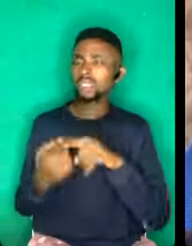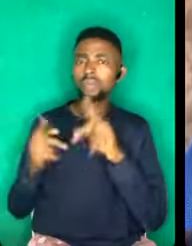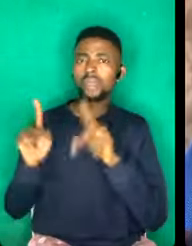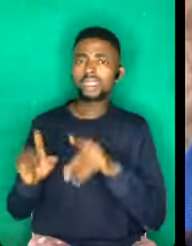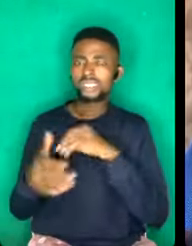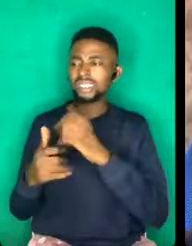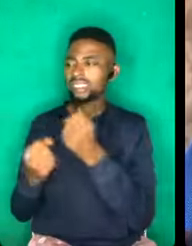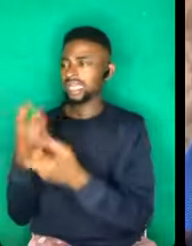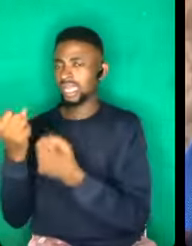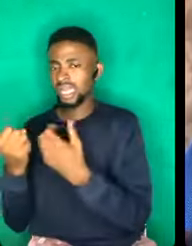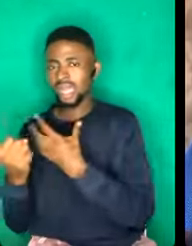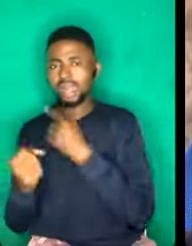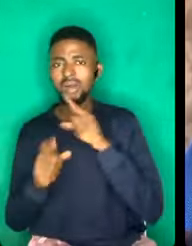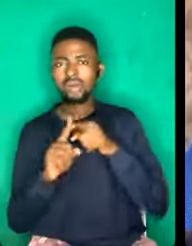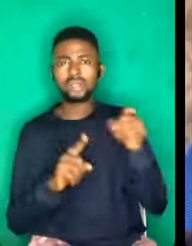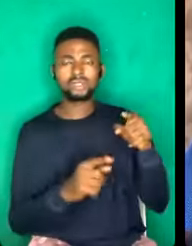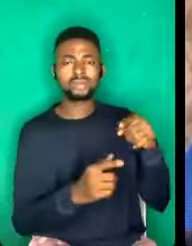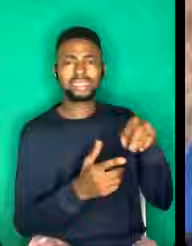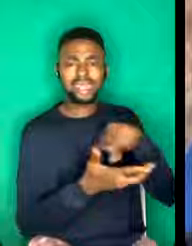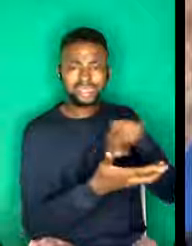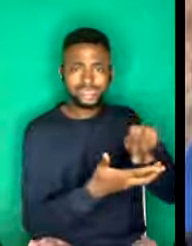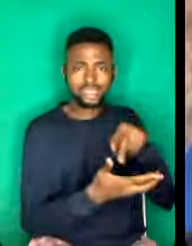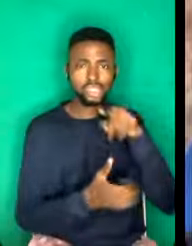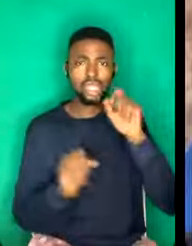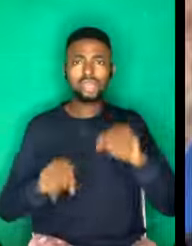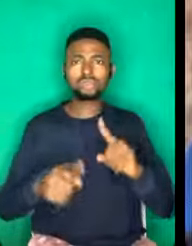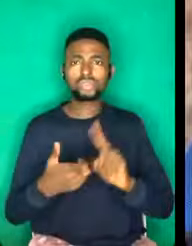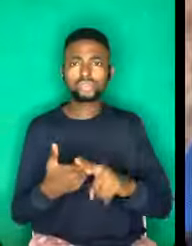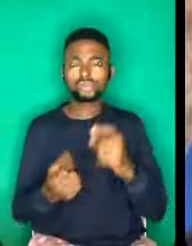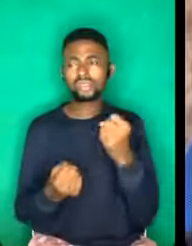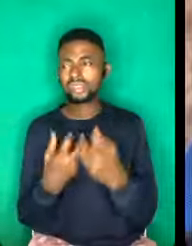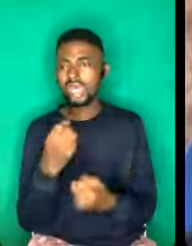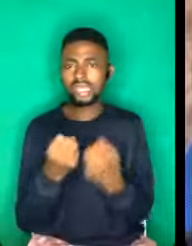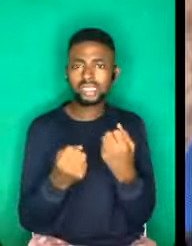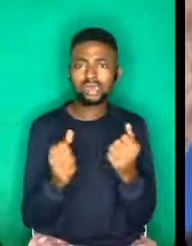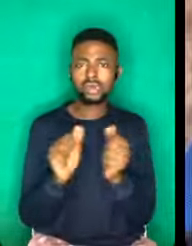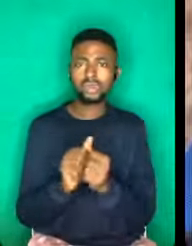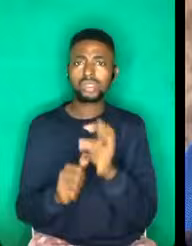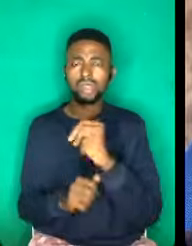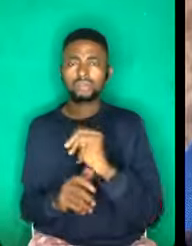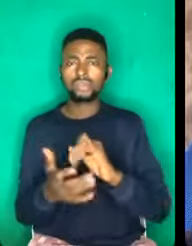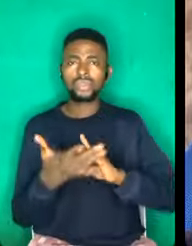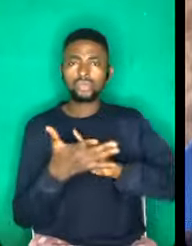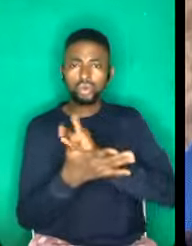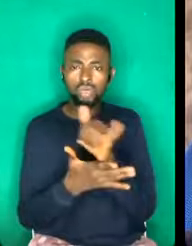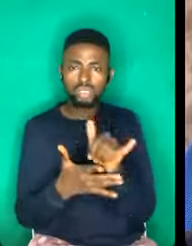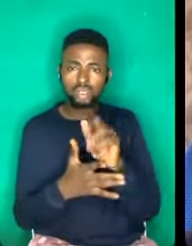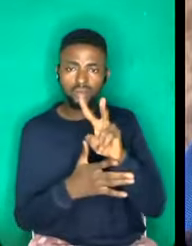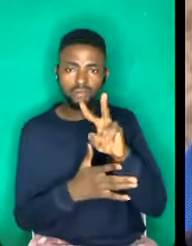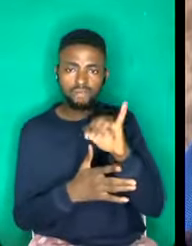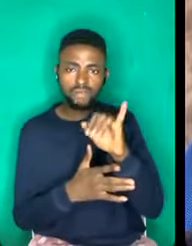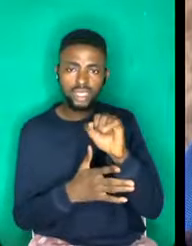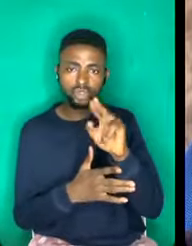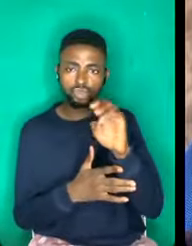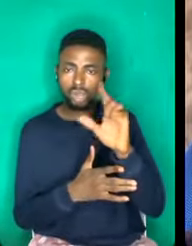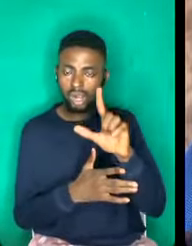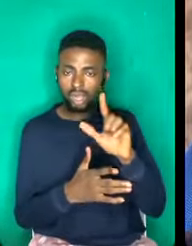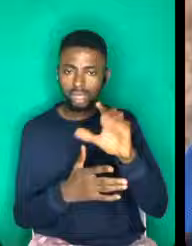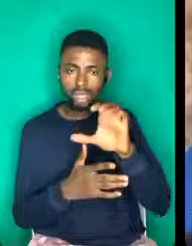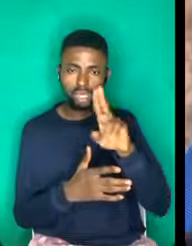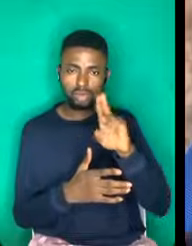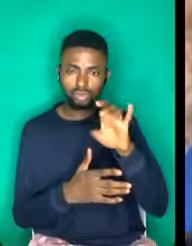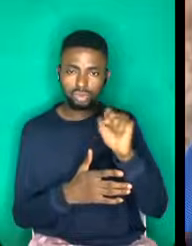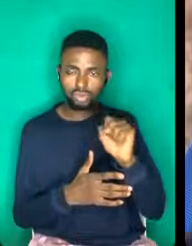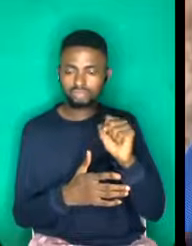definitely still be speaking with them with sign language, or those clues, visual clues that you were talking about, right? How do